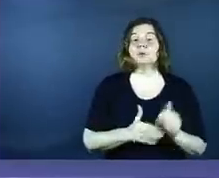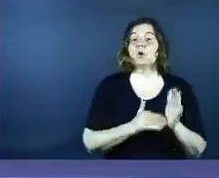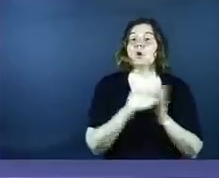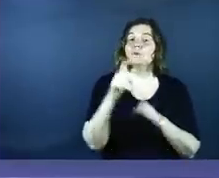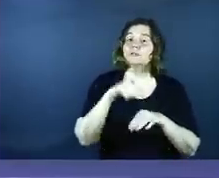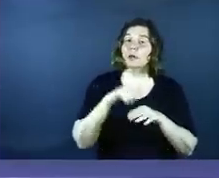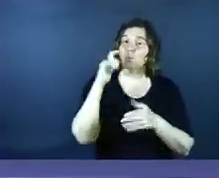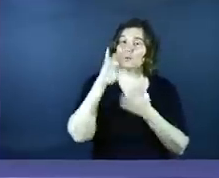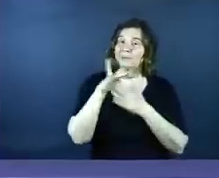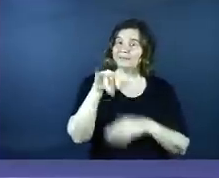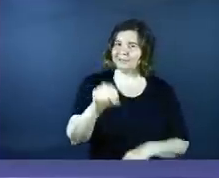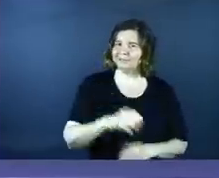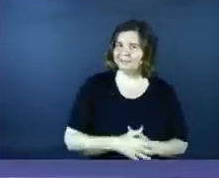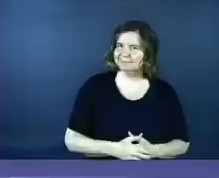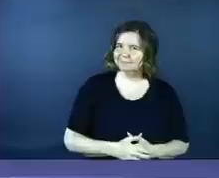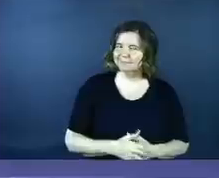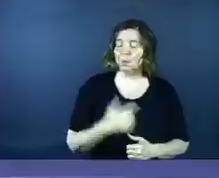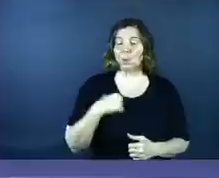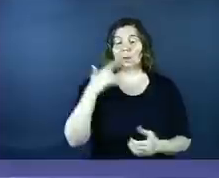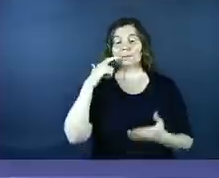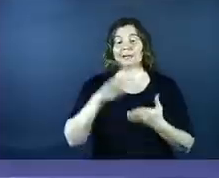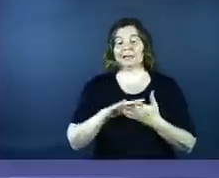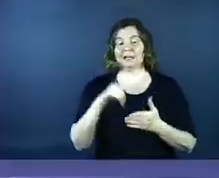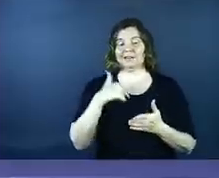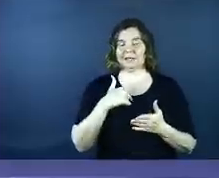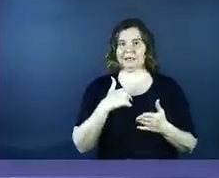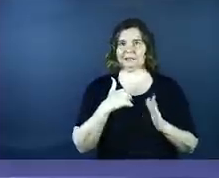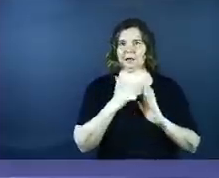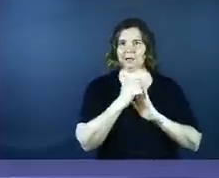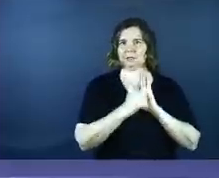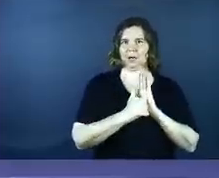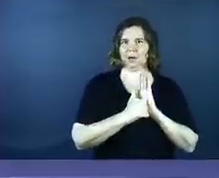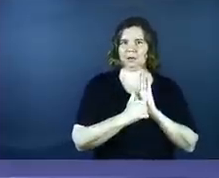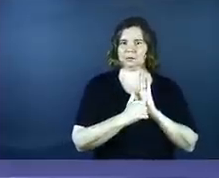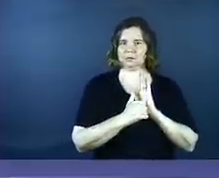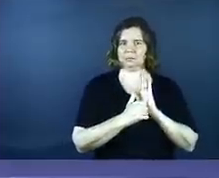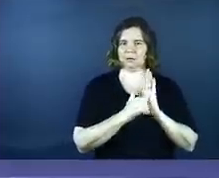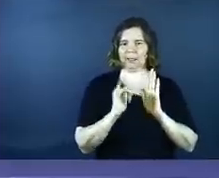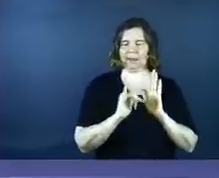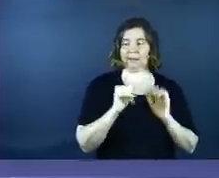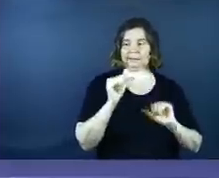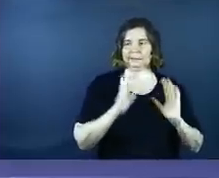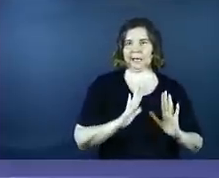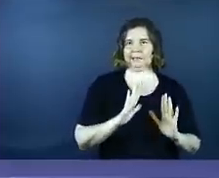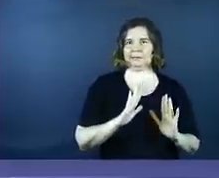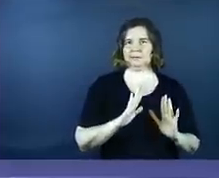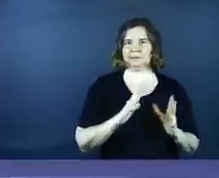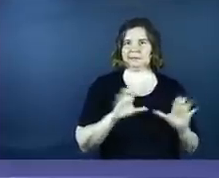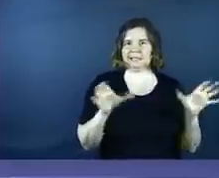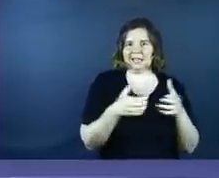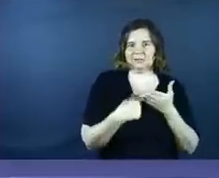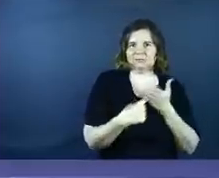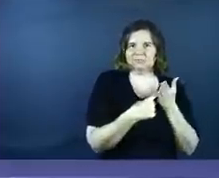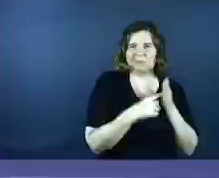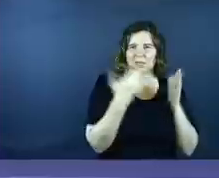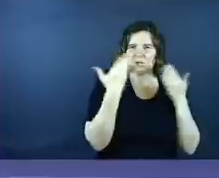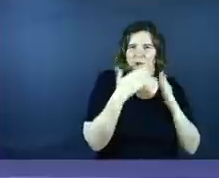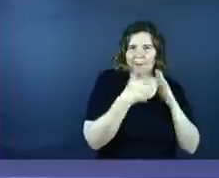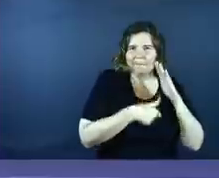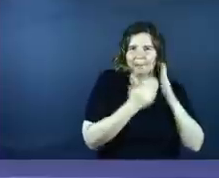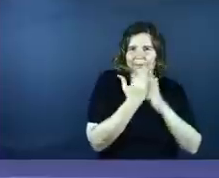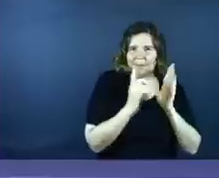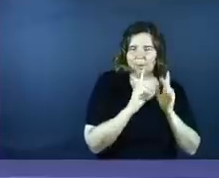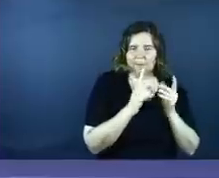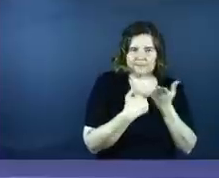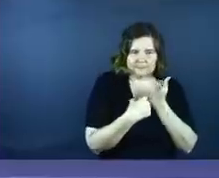Oftentimes we believe that. Oftentimes we believe this agenda about scientists, like scientists to get together in a dark basement somewhere